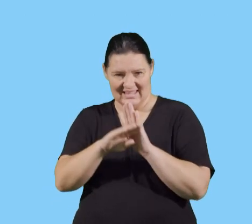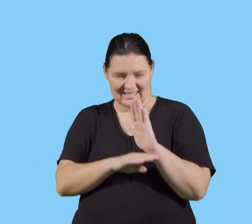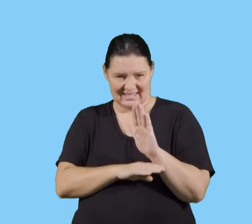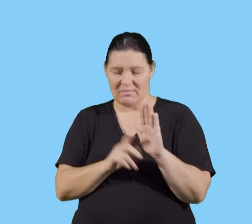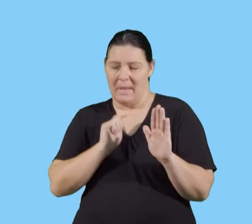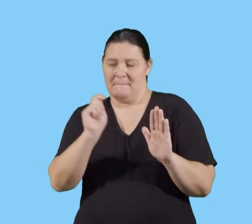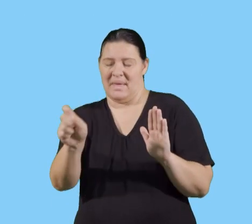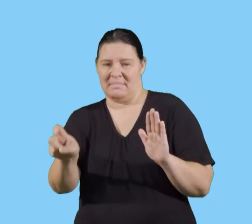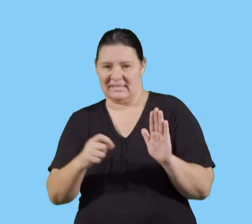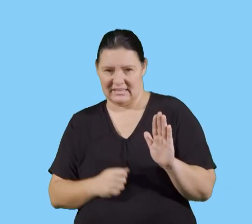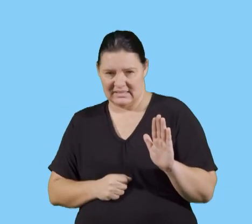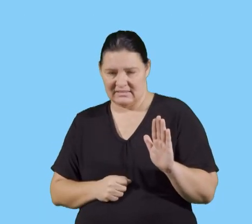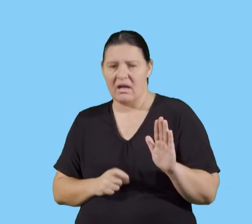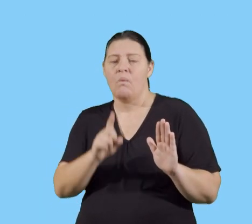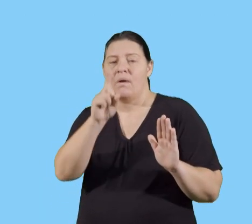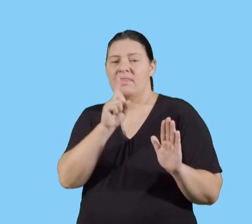amount is